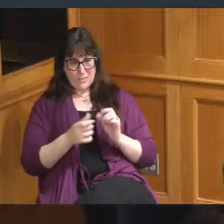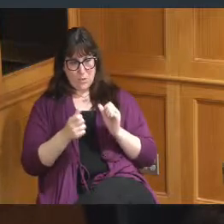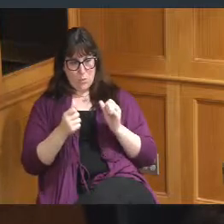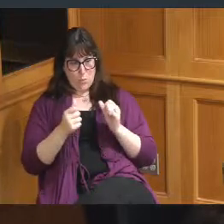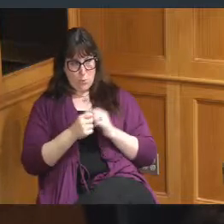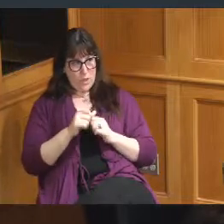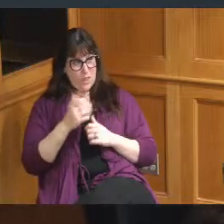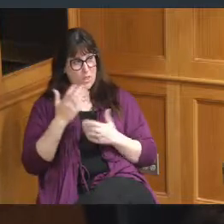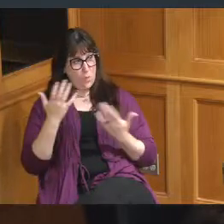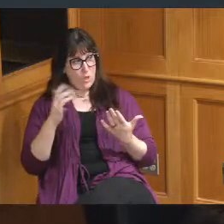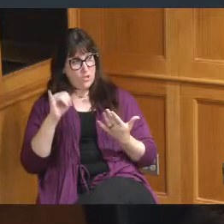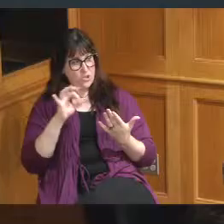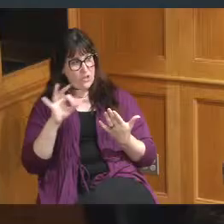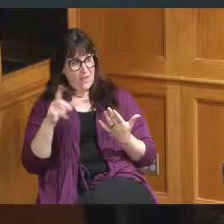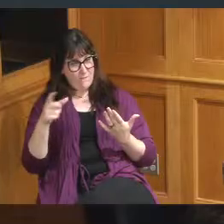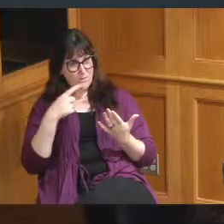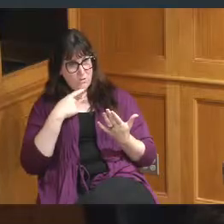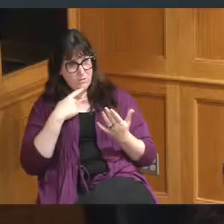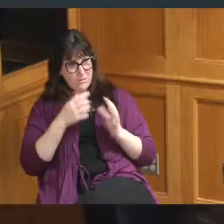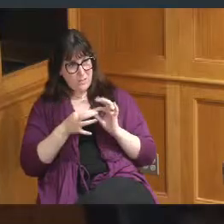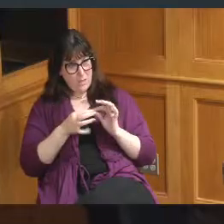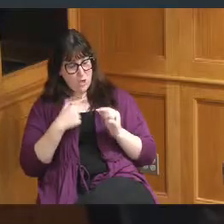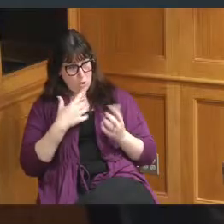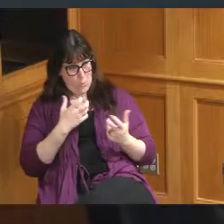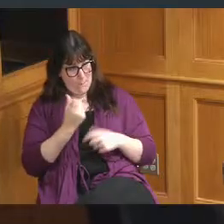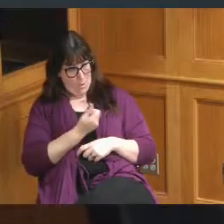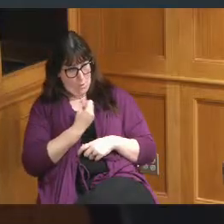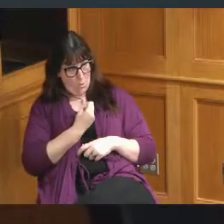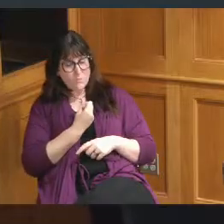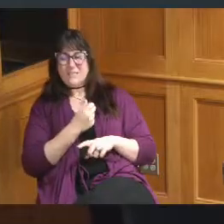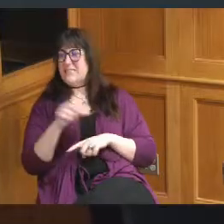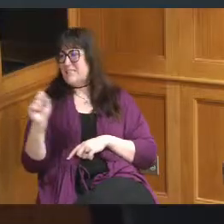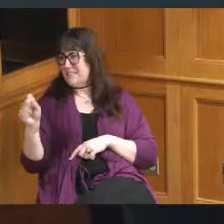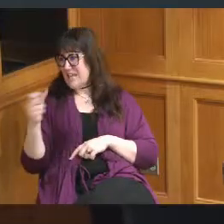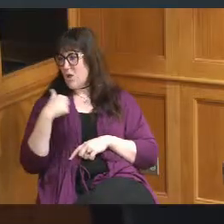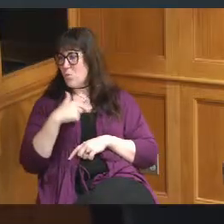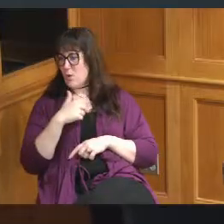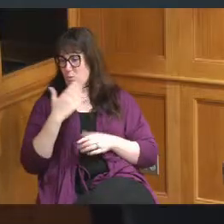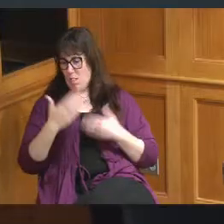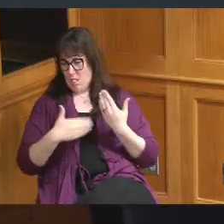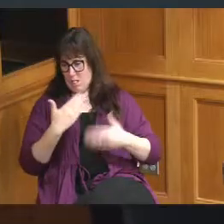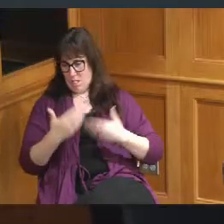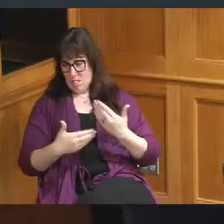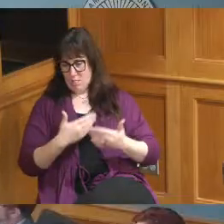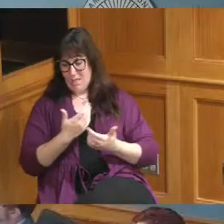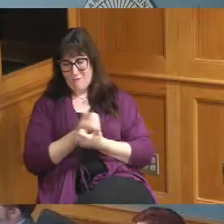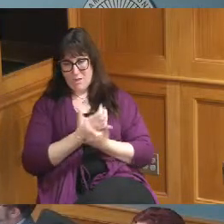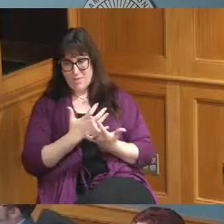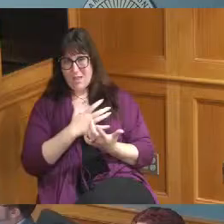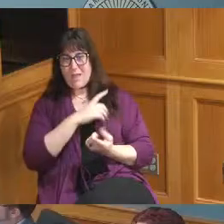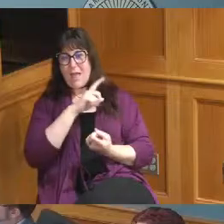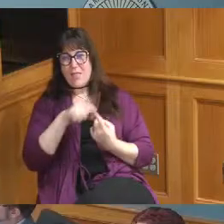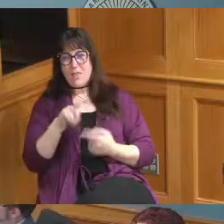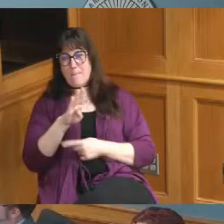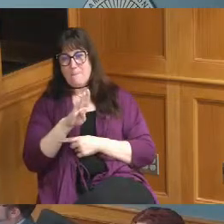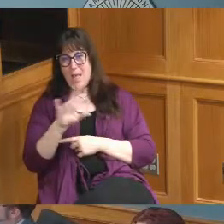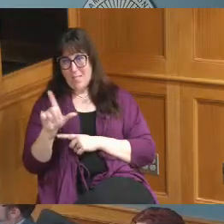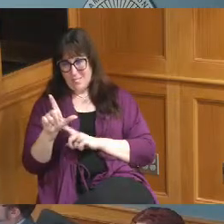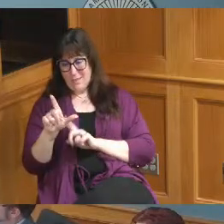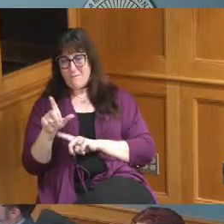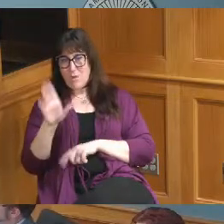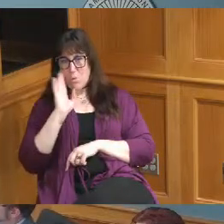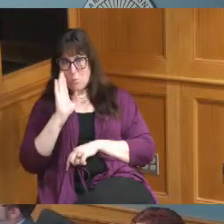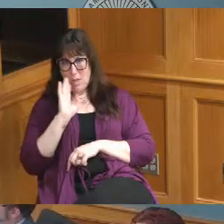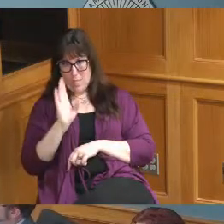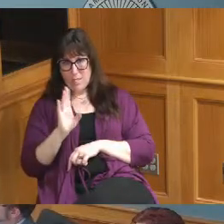is probably going to talk about. Would you like for me to hold that? Yeah, we're going to roll through our comments Okay. and then get to the buy leave item that you're referring to. Okay.